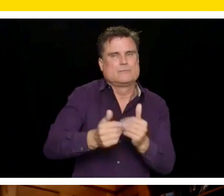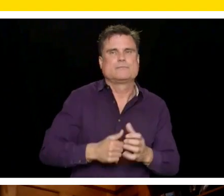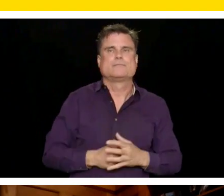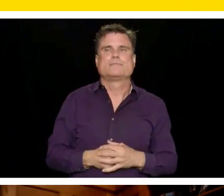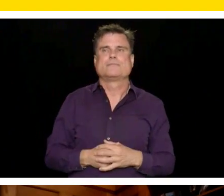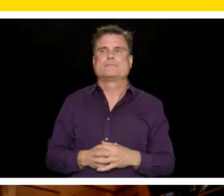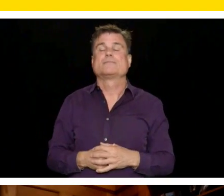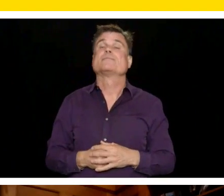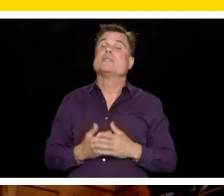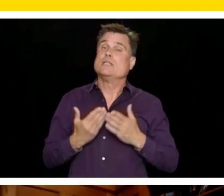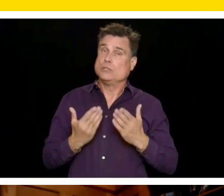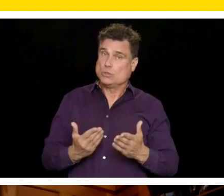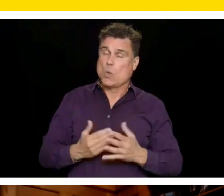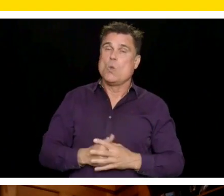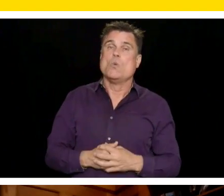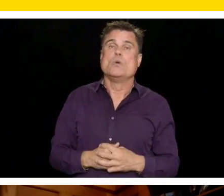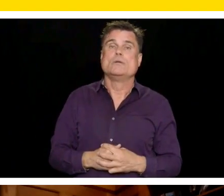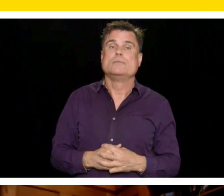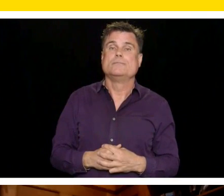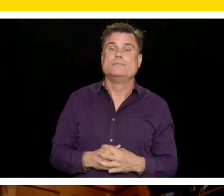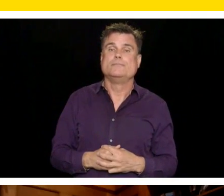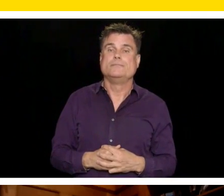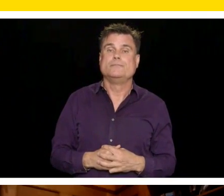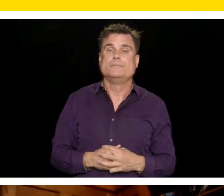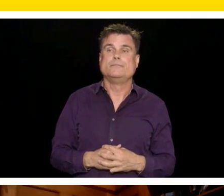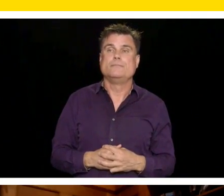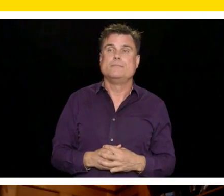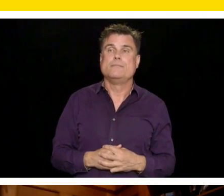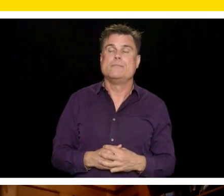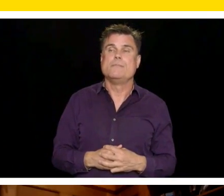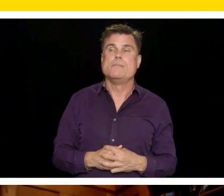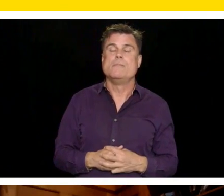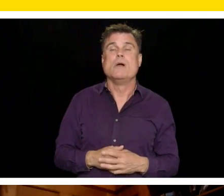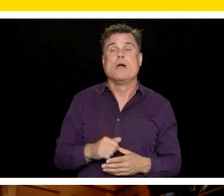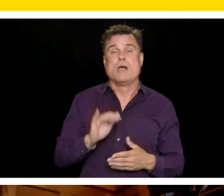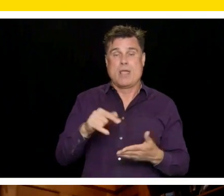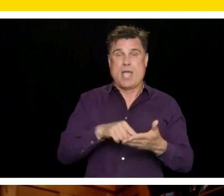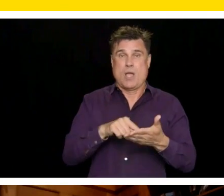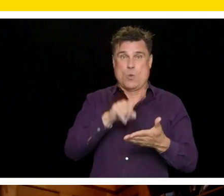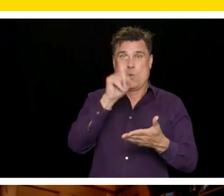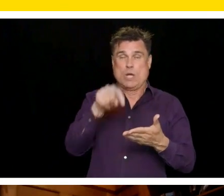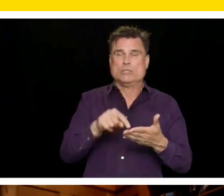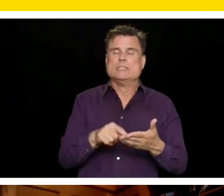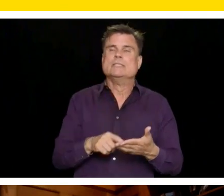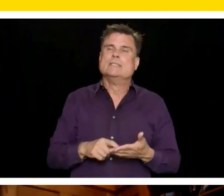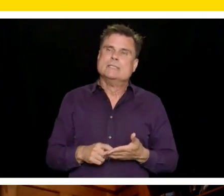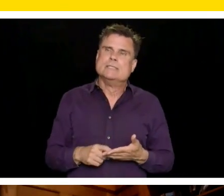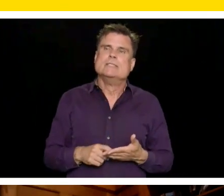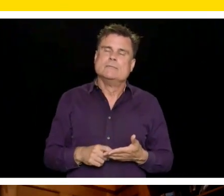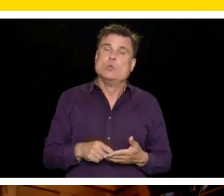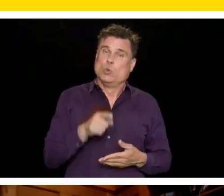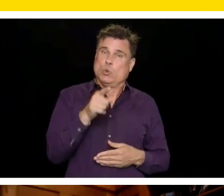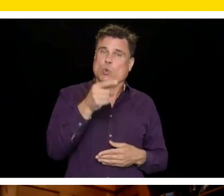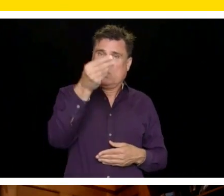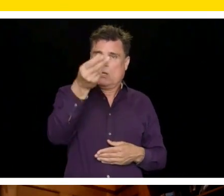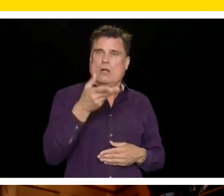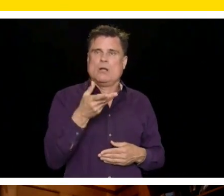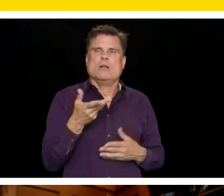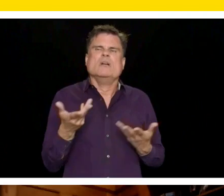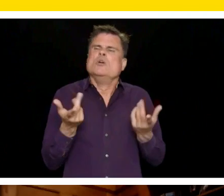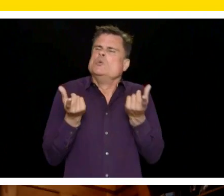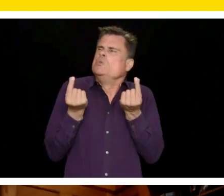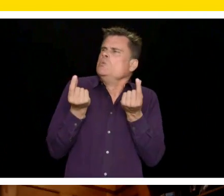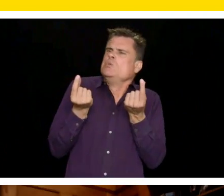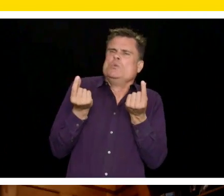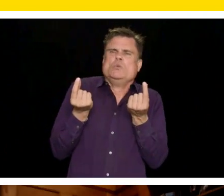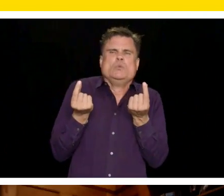the question of what do we do to prepare and deal with a second wave? Well, what we're doing